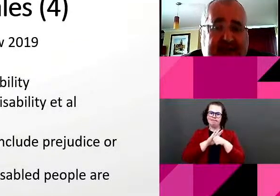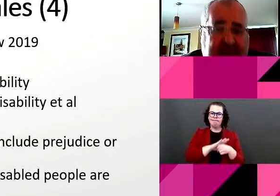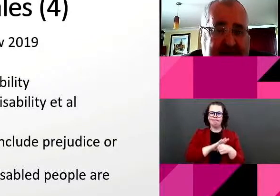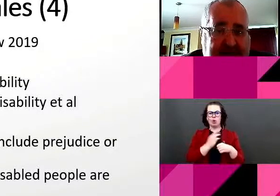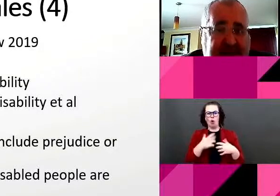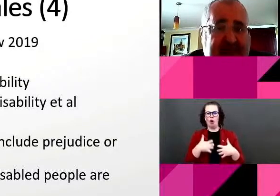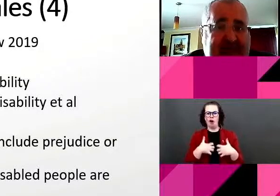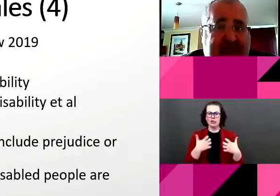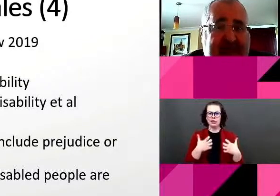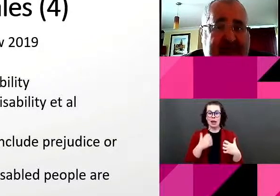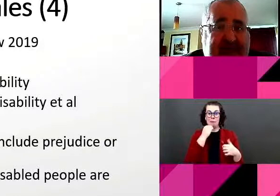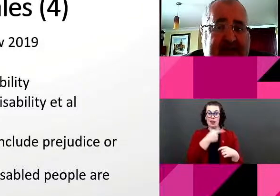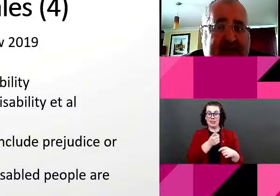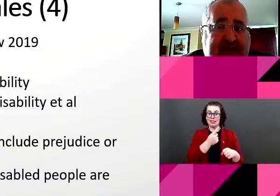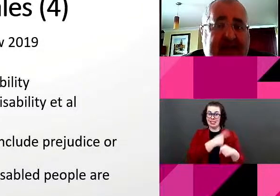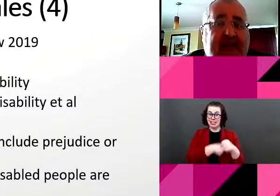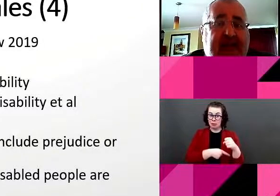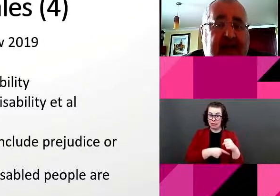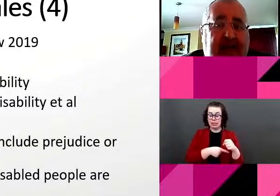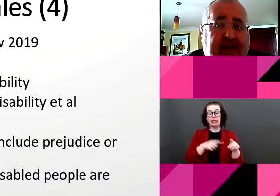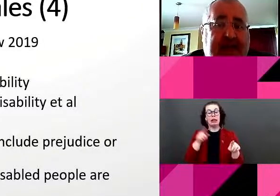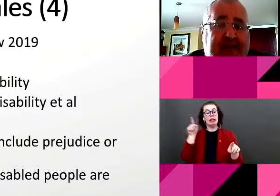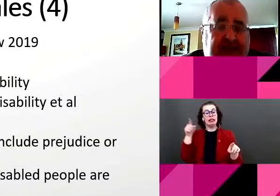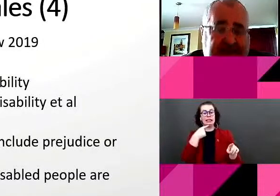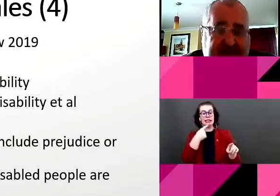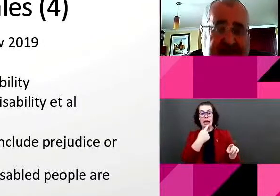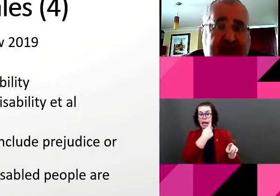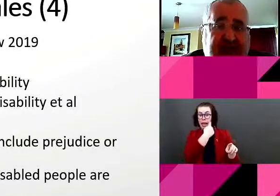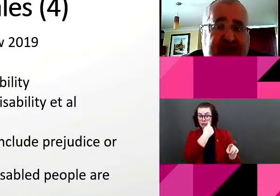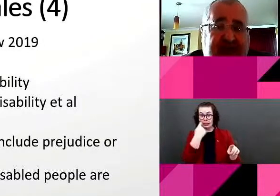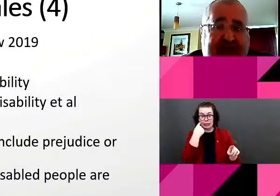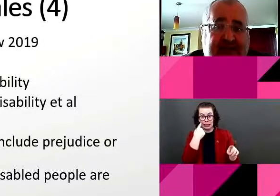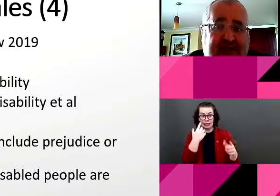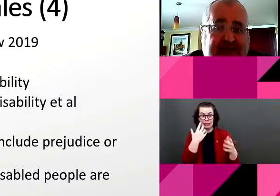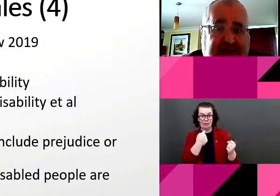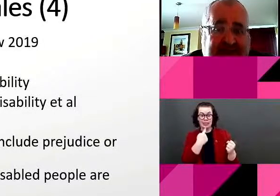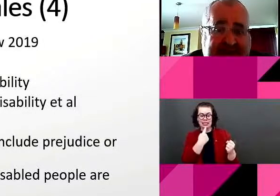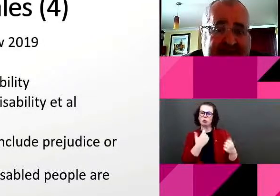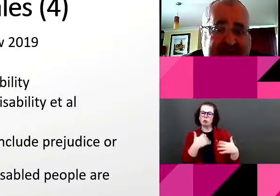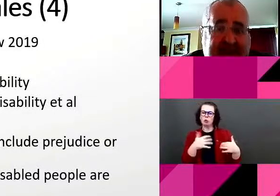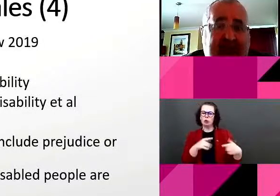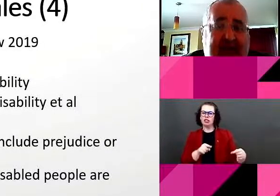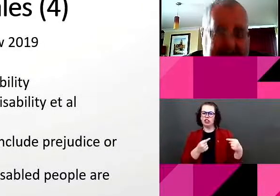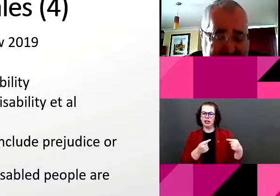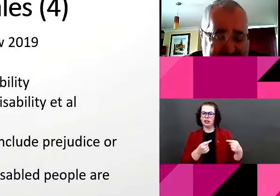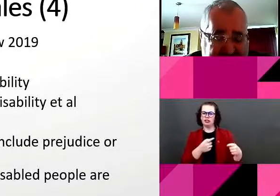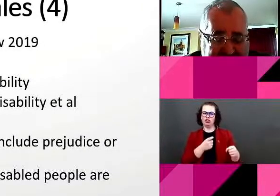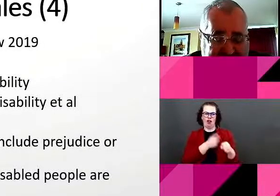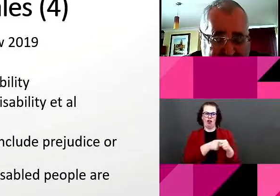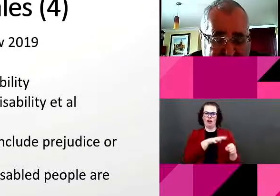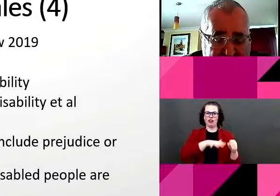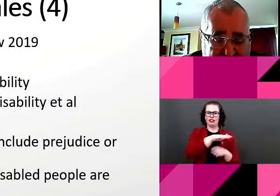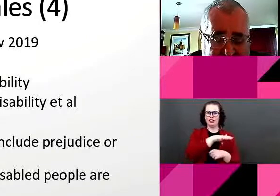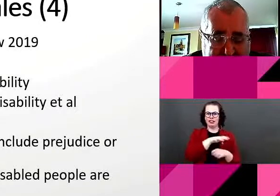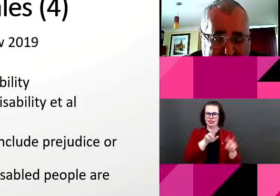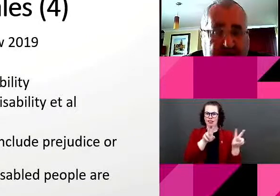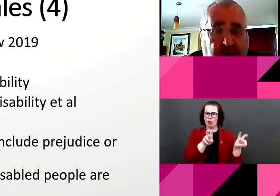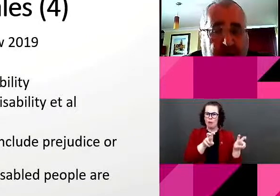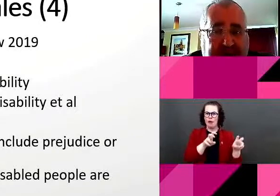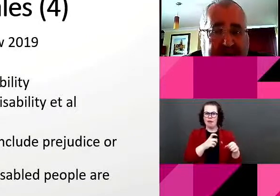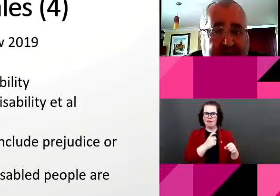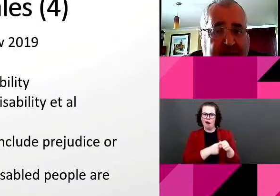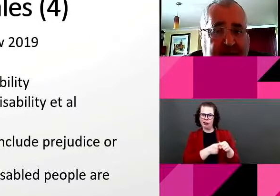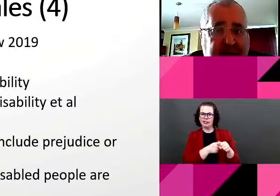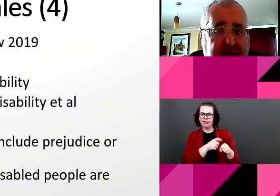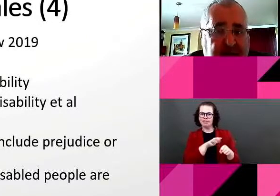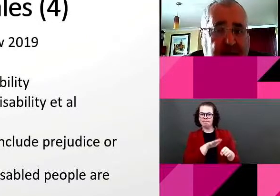that the evidence indicates there have been particular challenges faced, and that